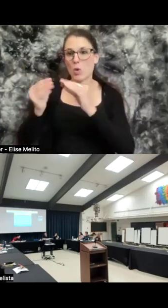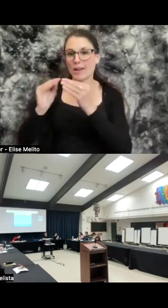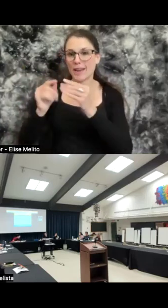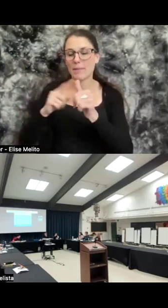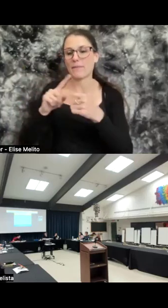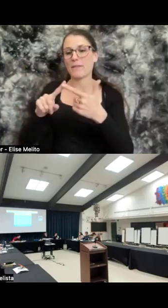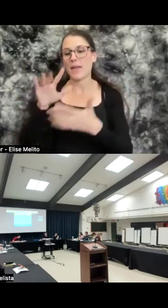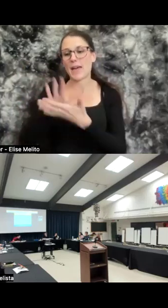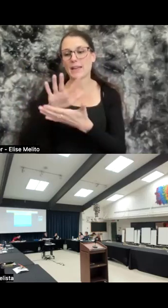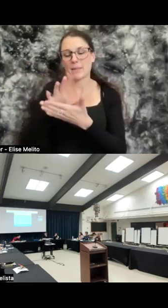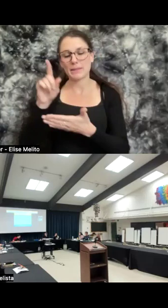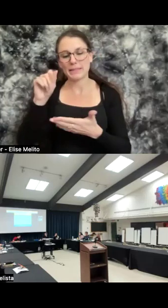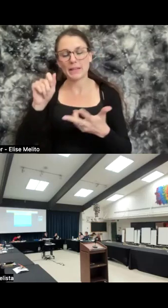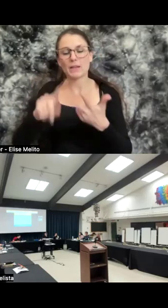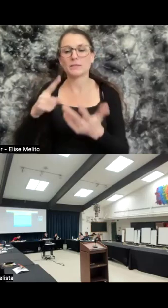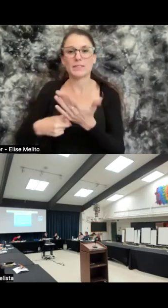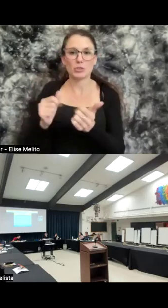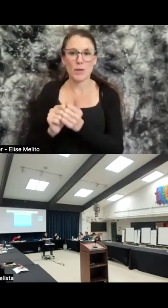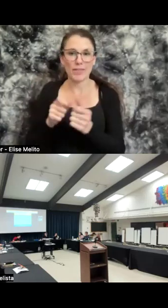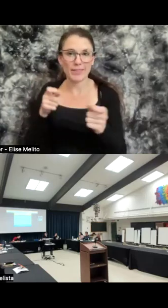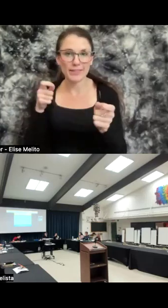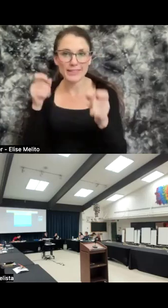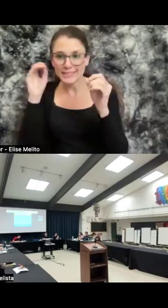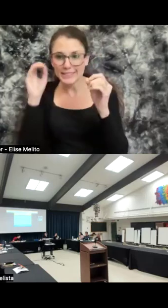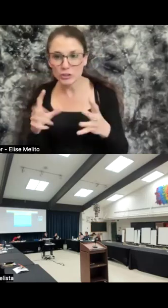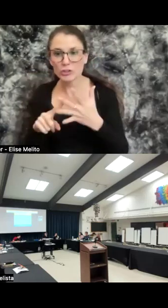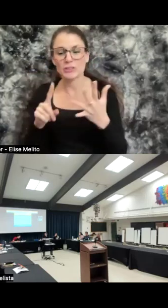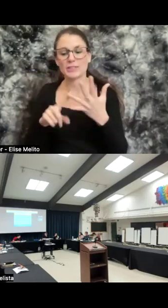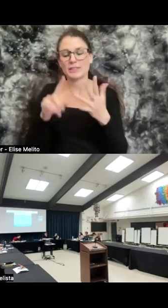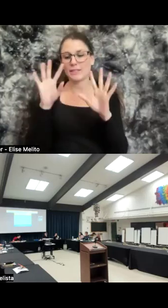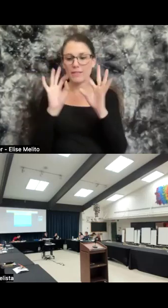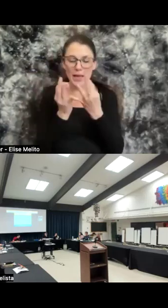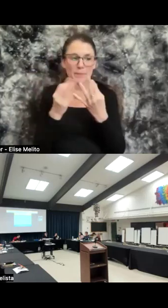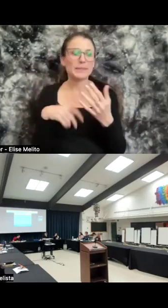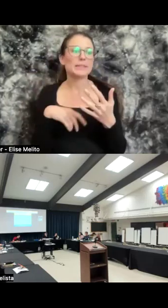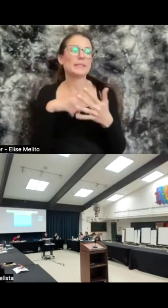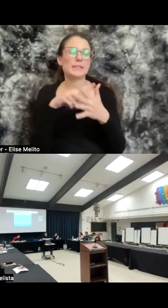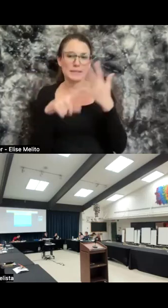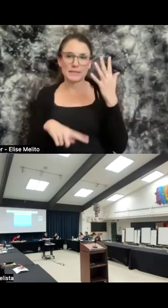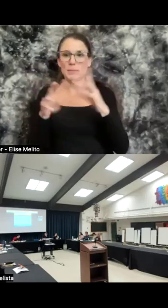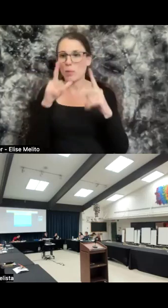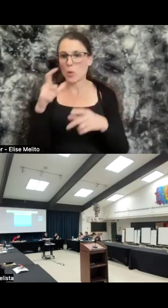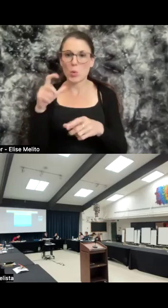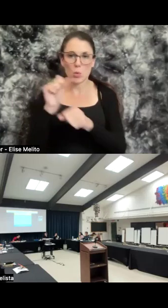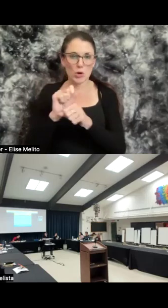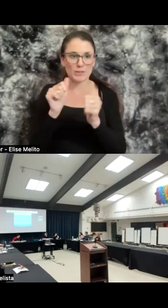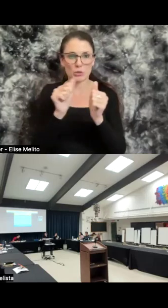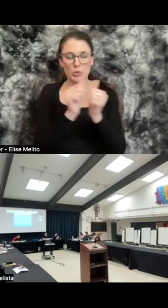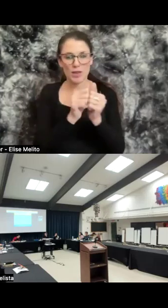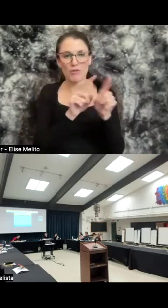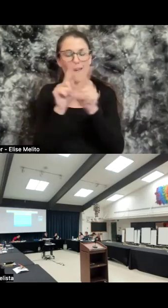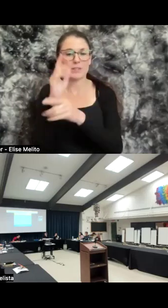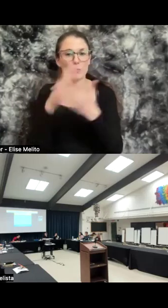data and discussions with admin, teacher, families, all of us who are working together as part of the school site council. Obviously, that is not